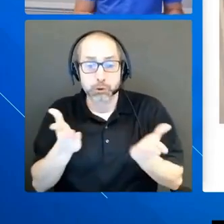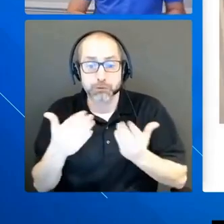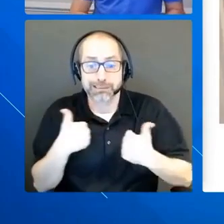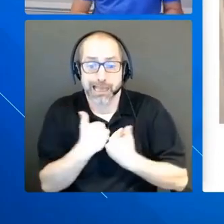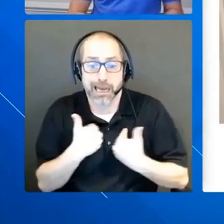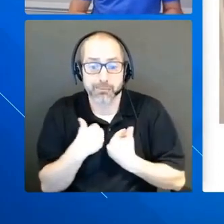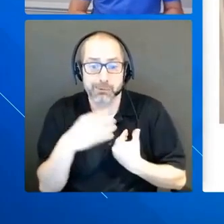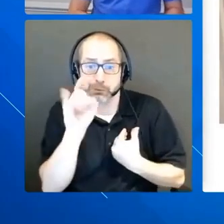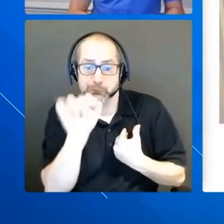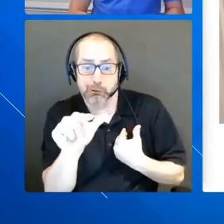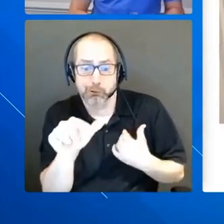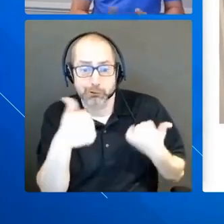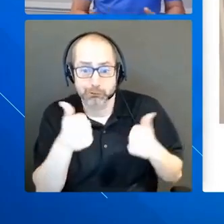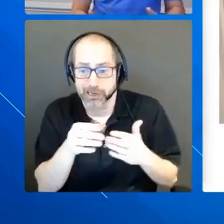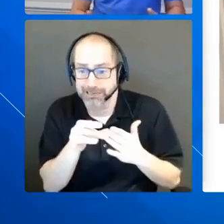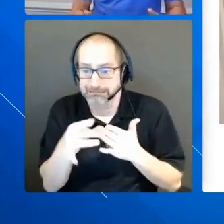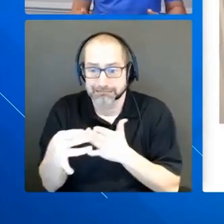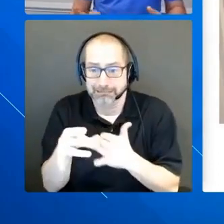those tables to find a seat.